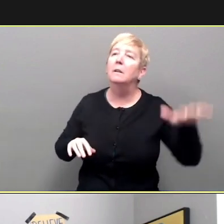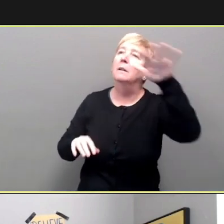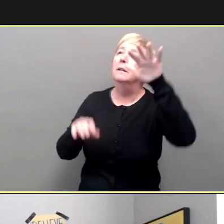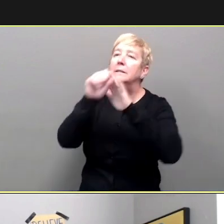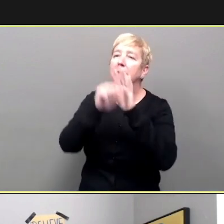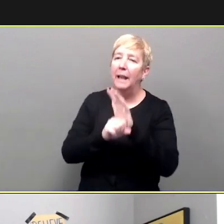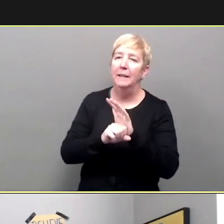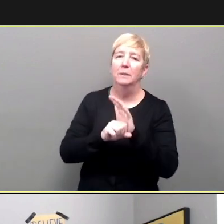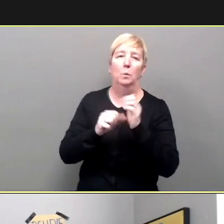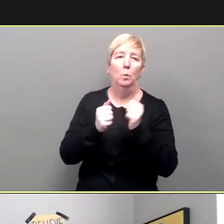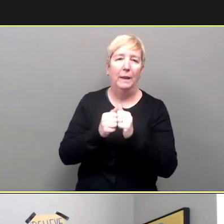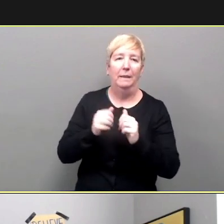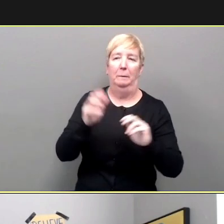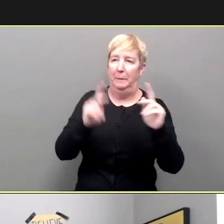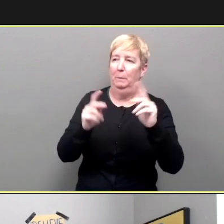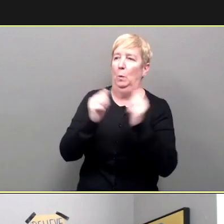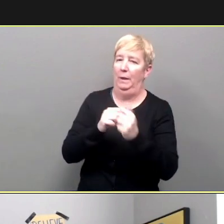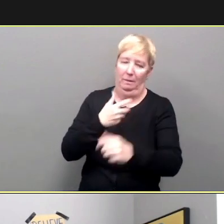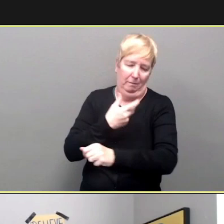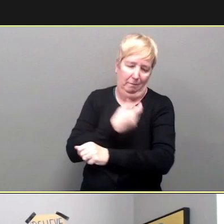great. Next slide.